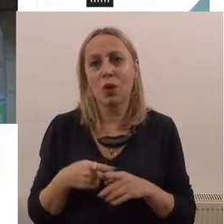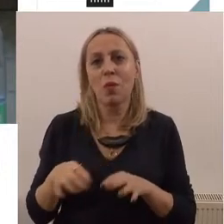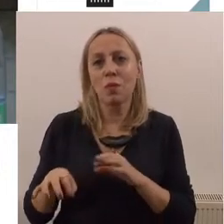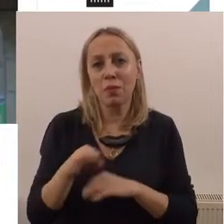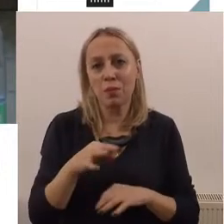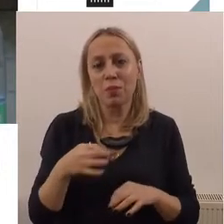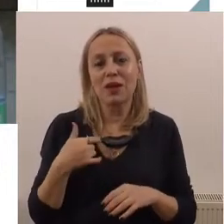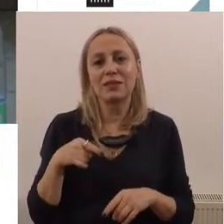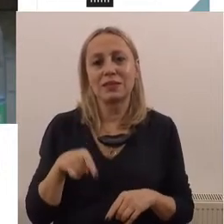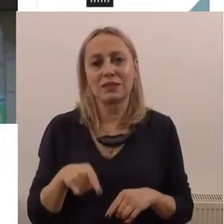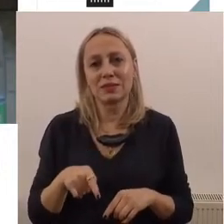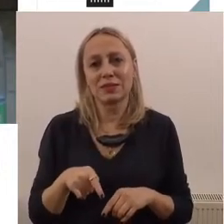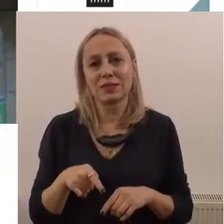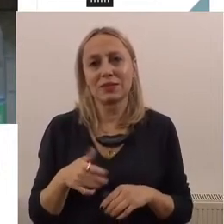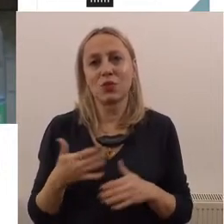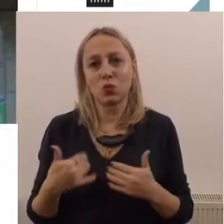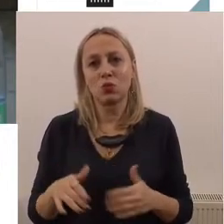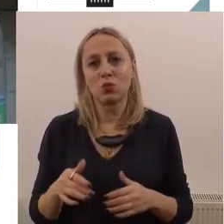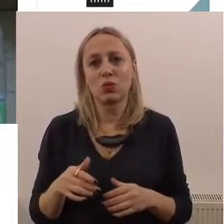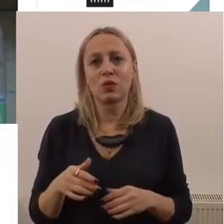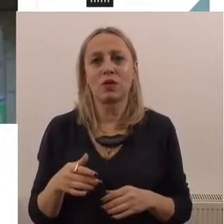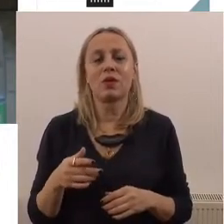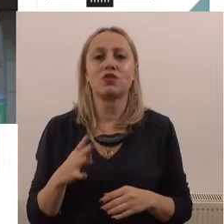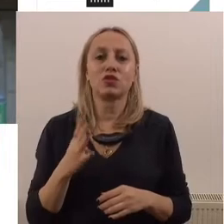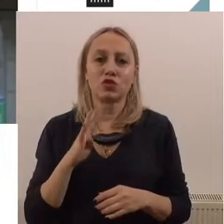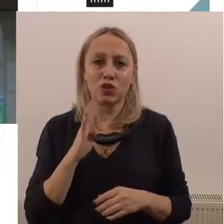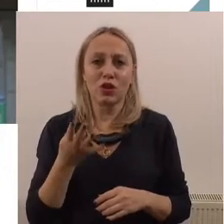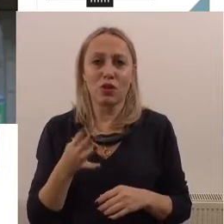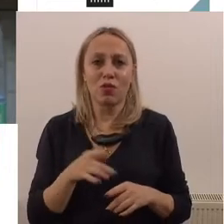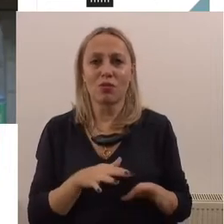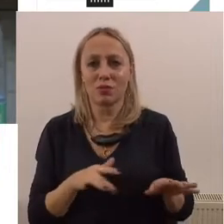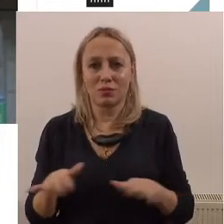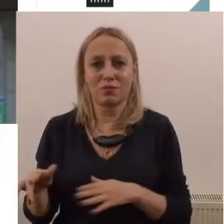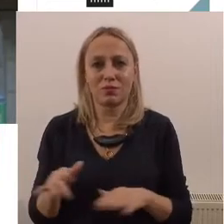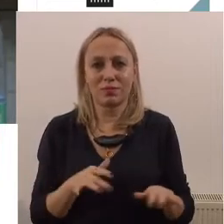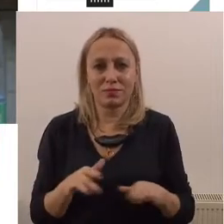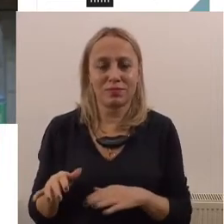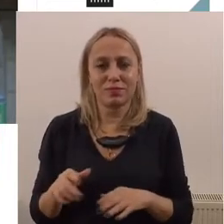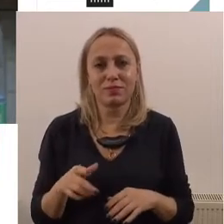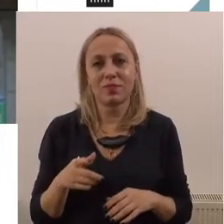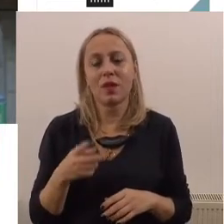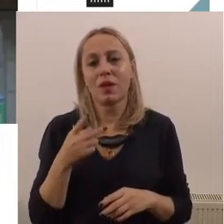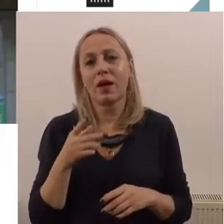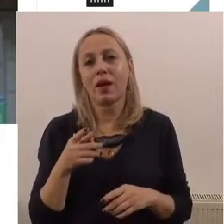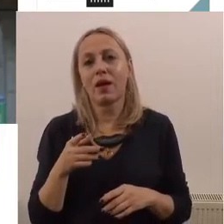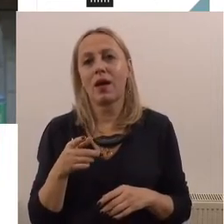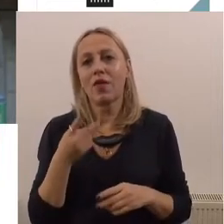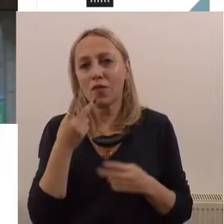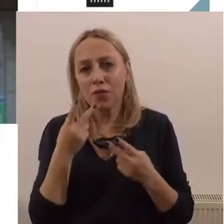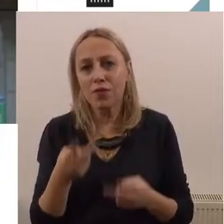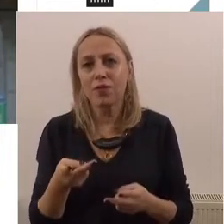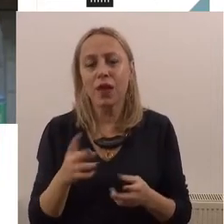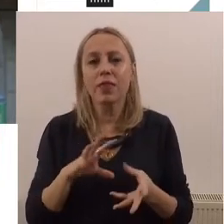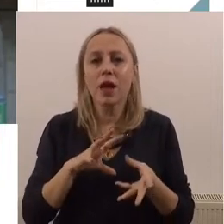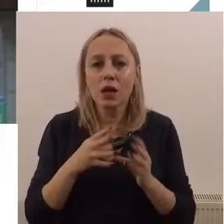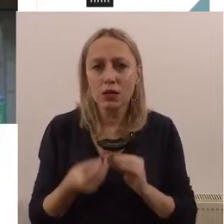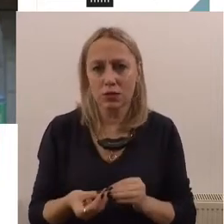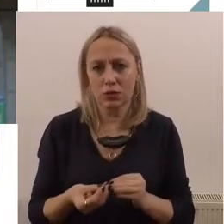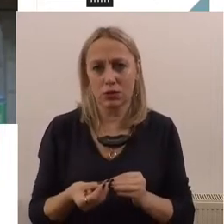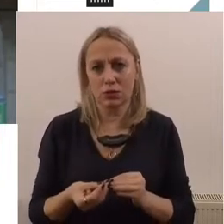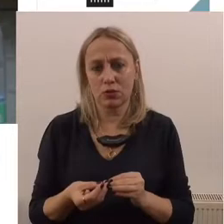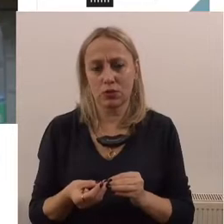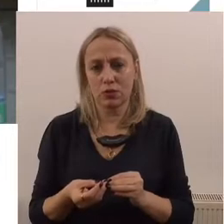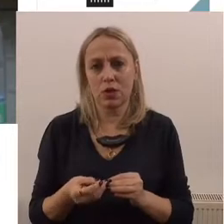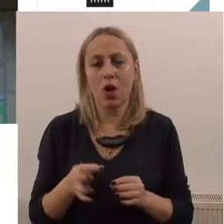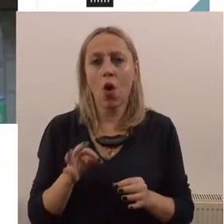Well, I like our project, which is 4 years long already. So we